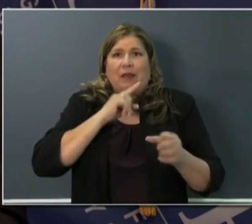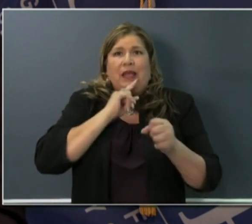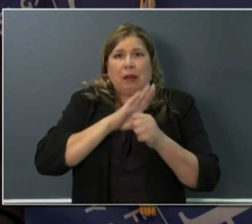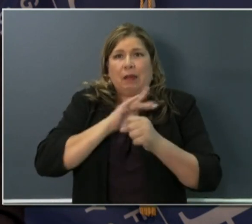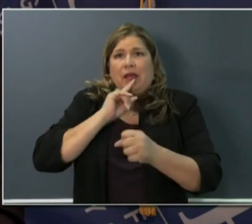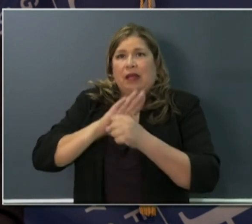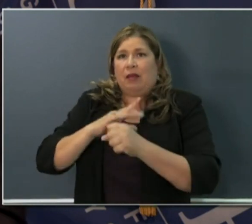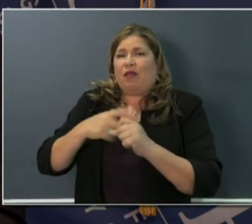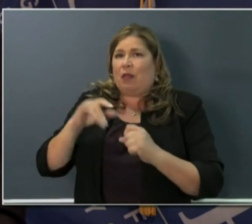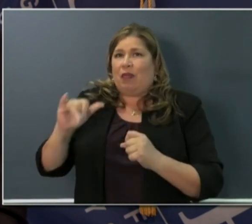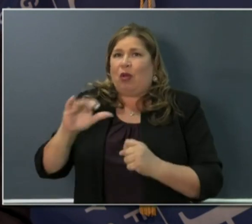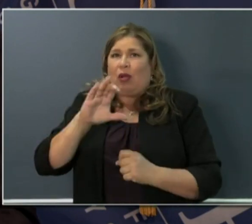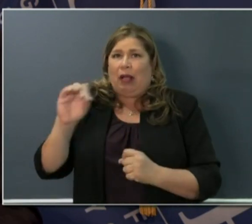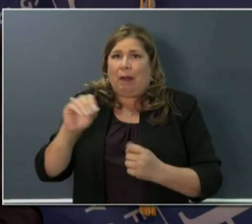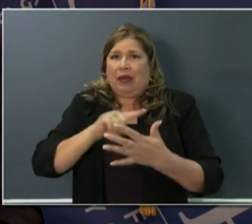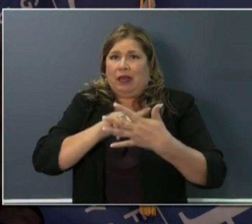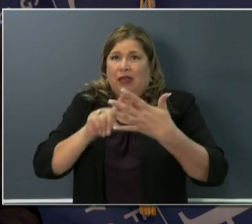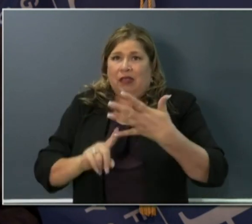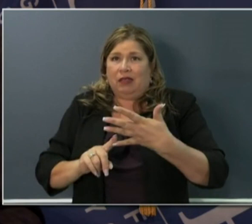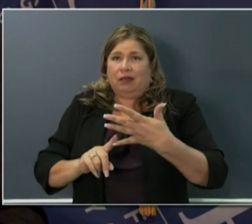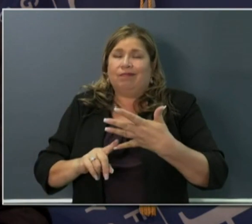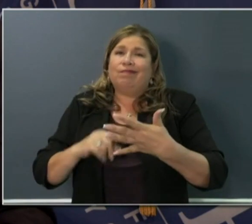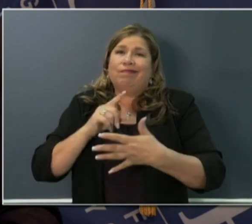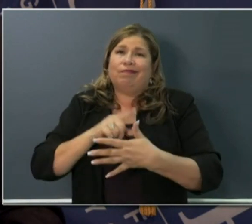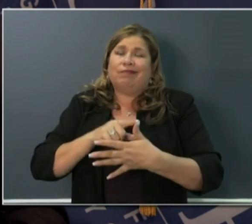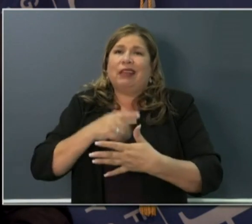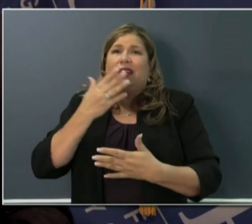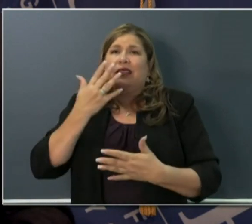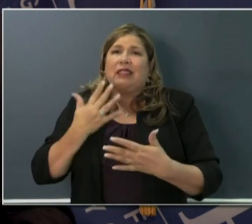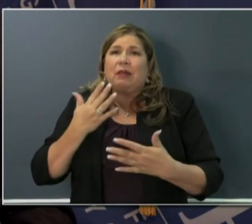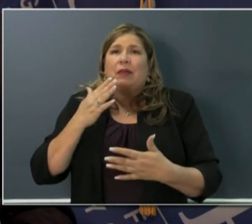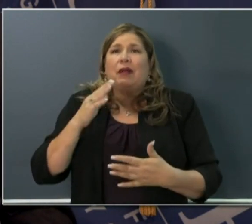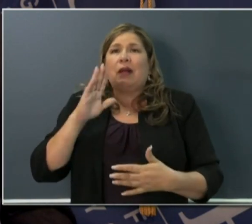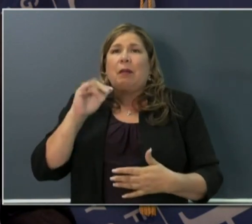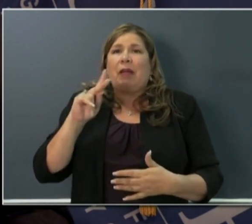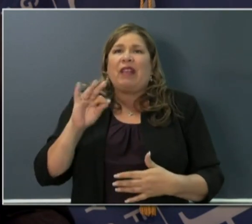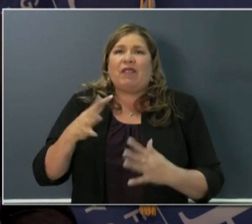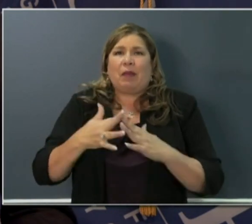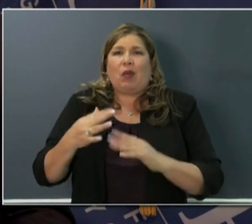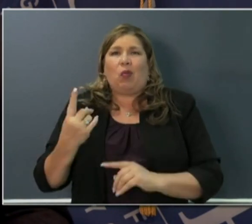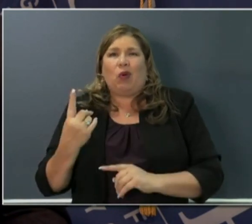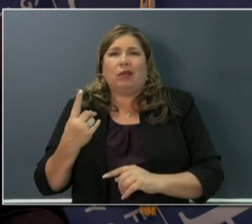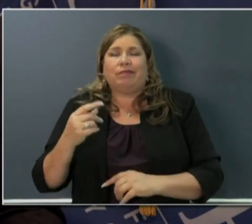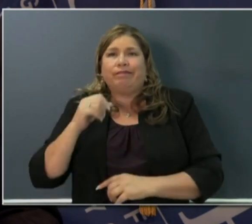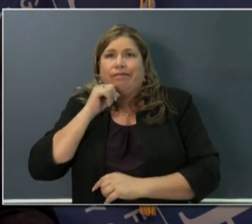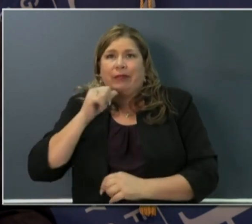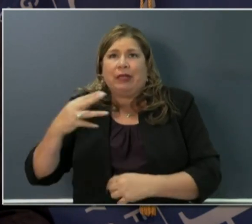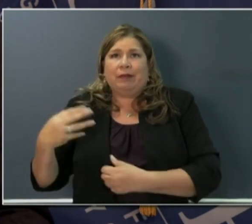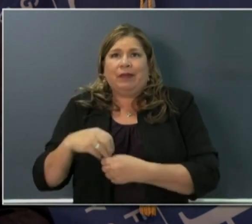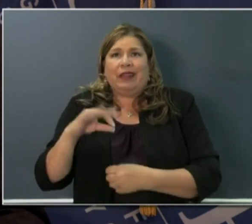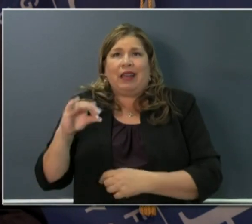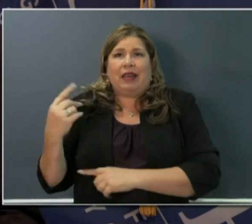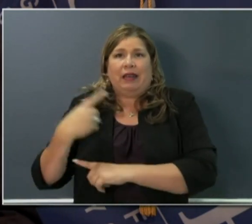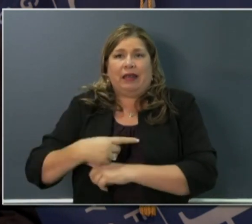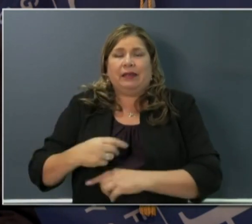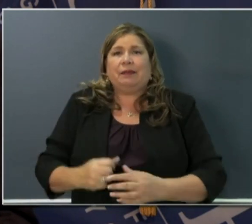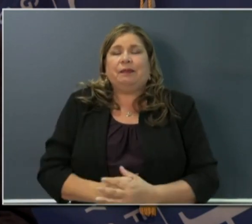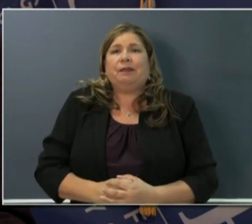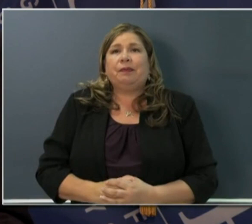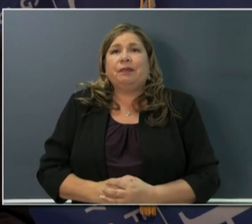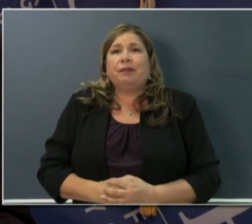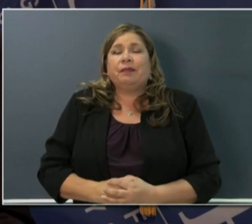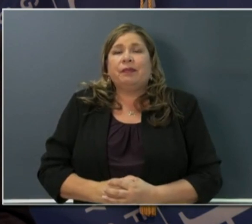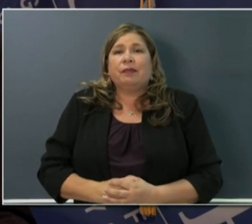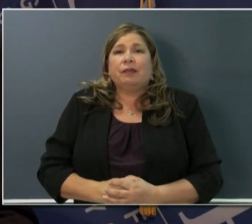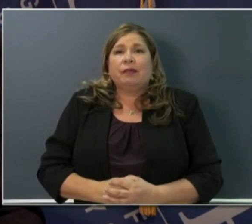these companies, again, with the exception, unfortunately, of the Bank of America. I also want to just make a few